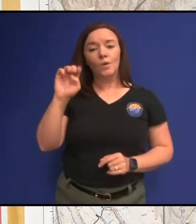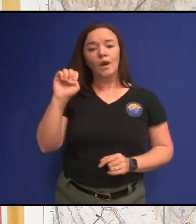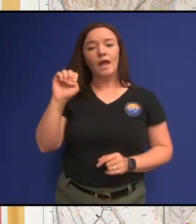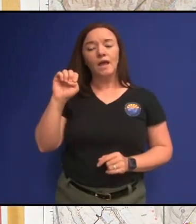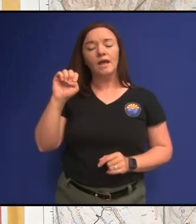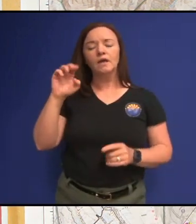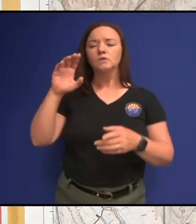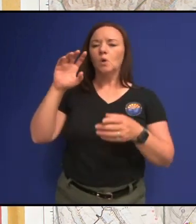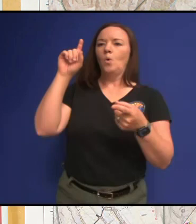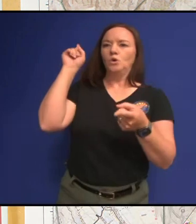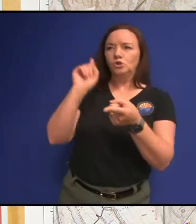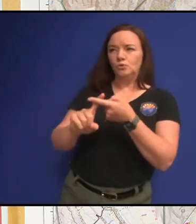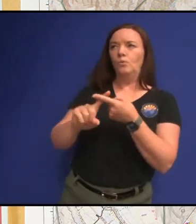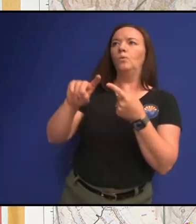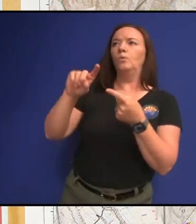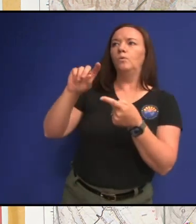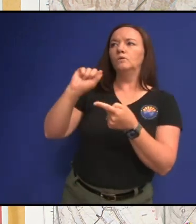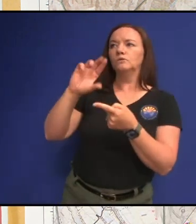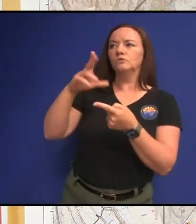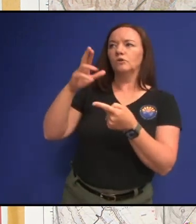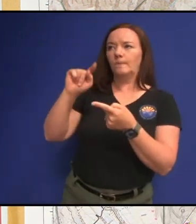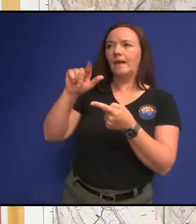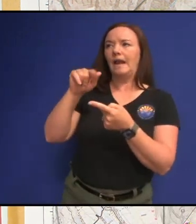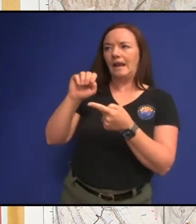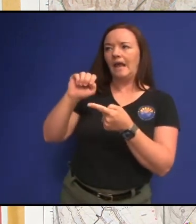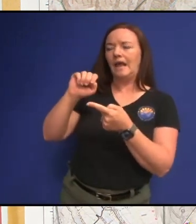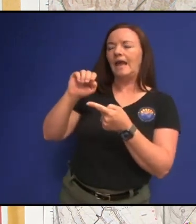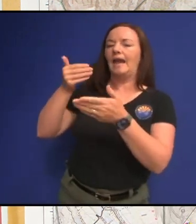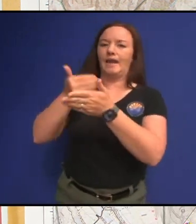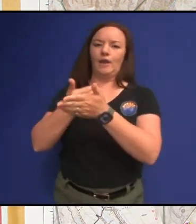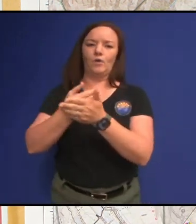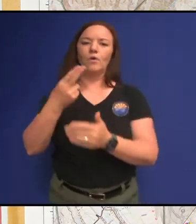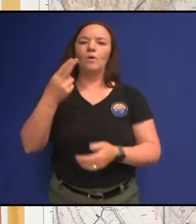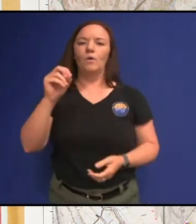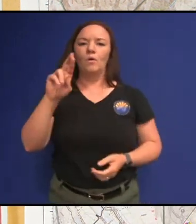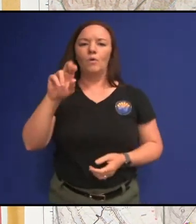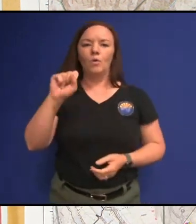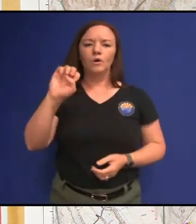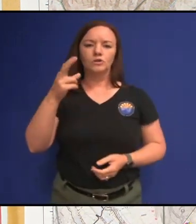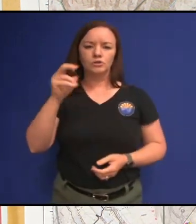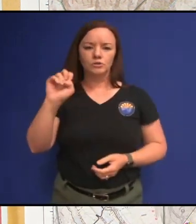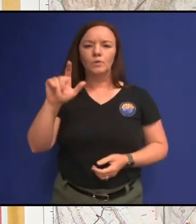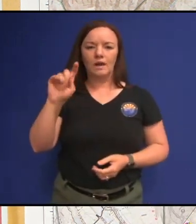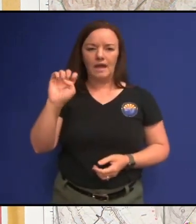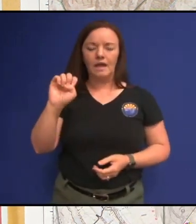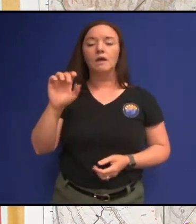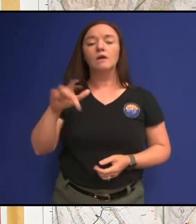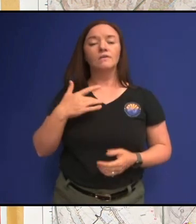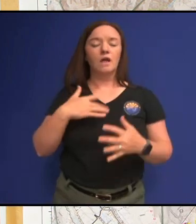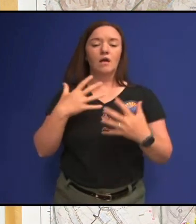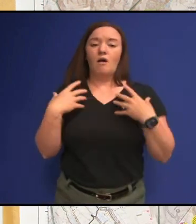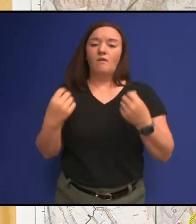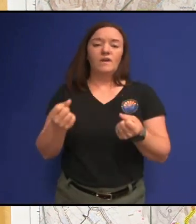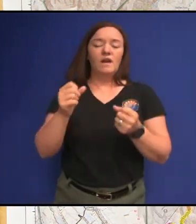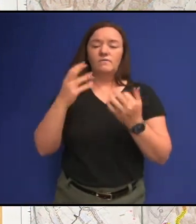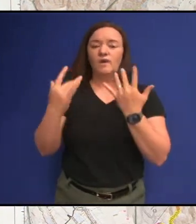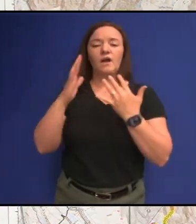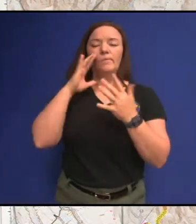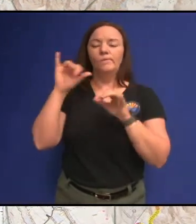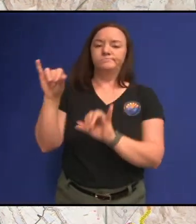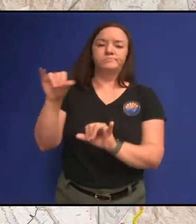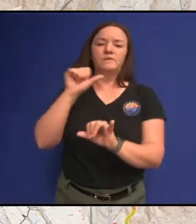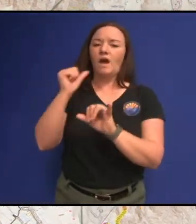near Horseshoe Lake. So we're feeling confident that fire is not going to move out of any of these areas. And now if you look at it, basically we've